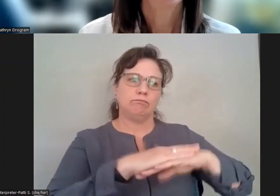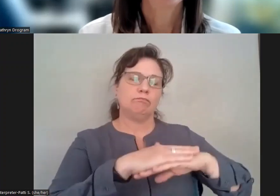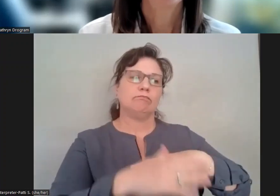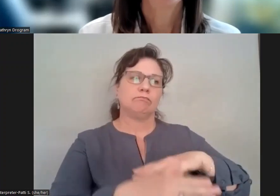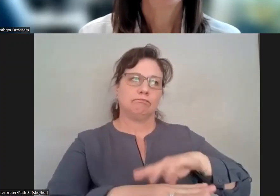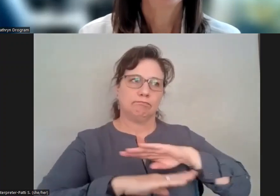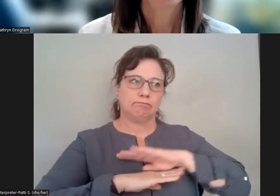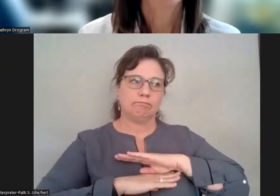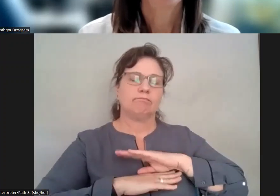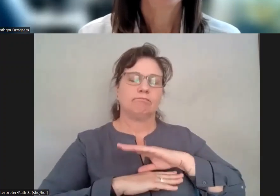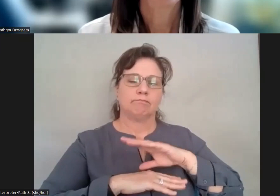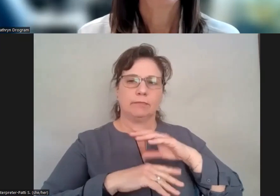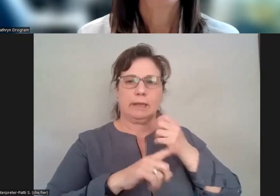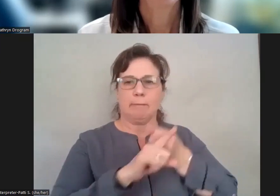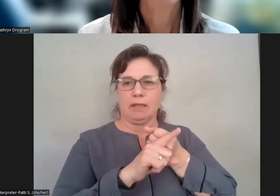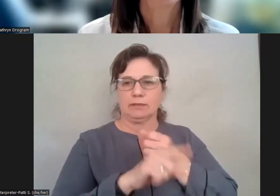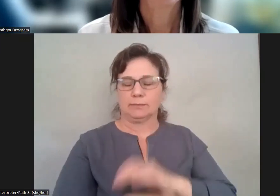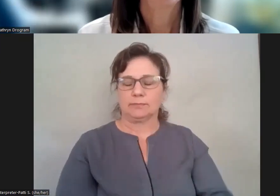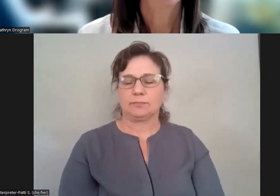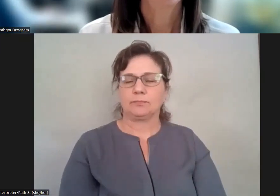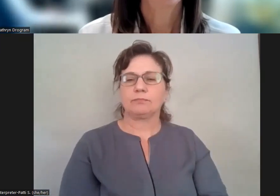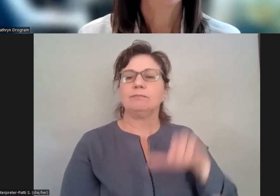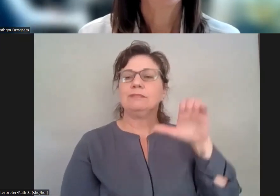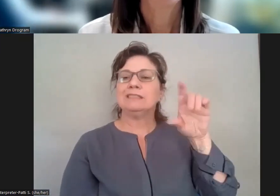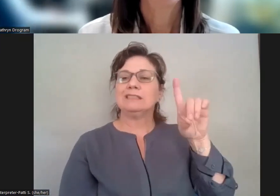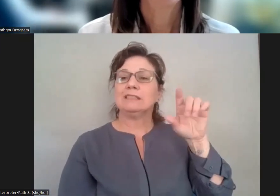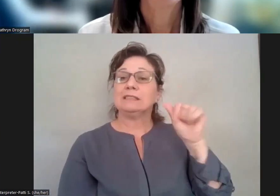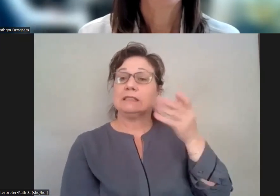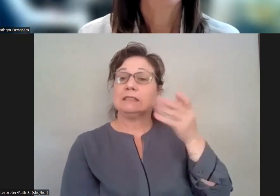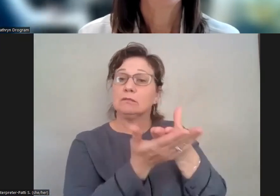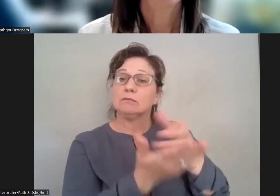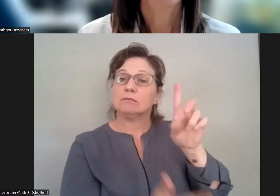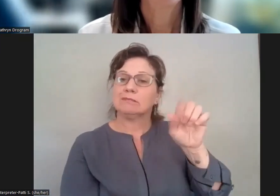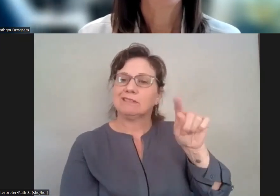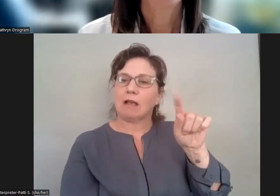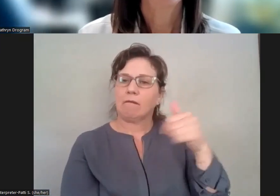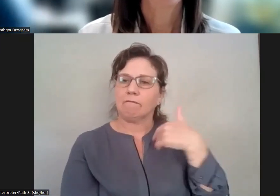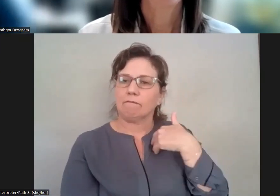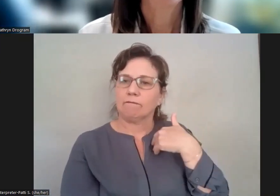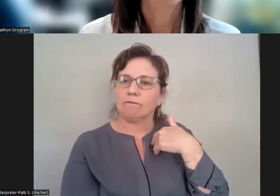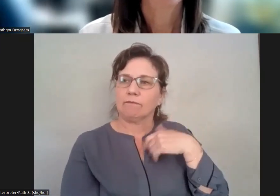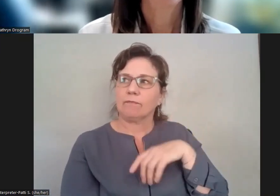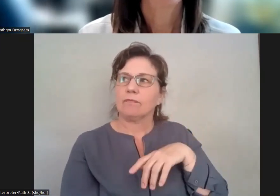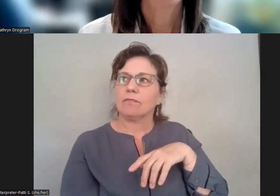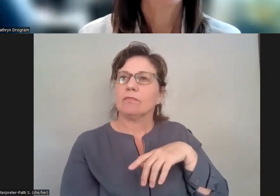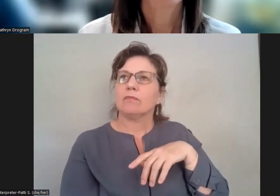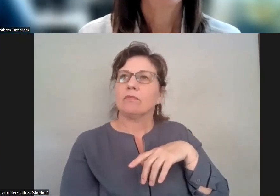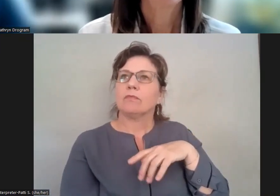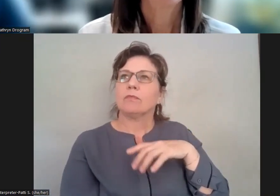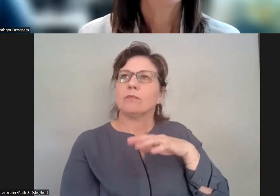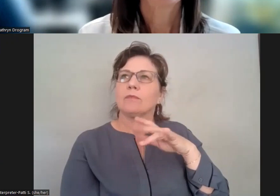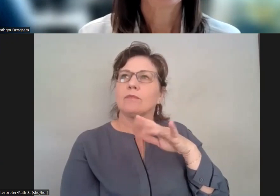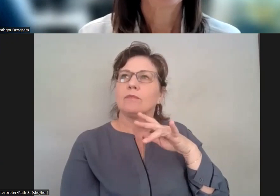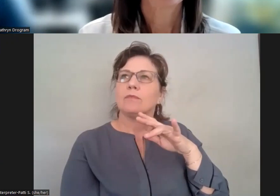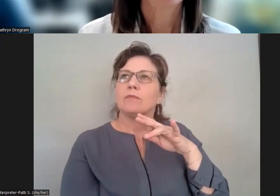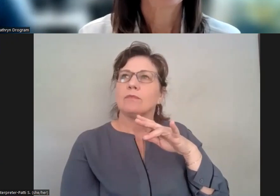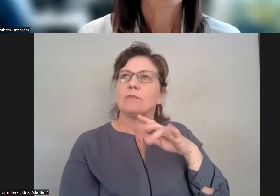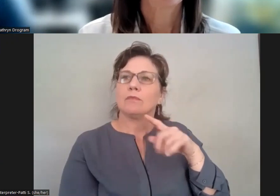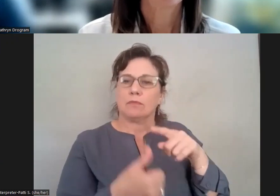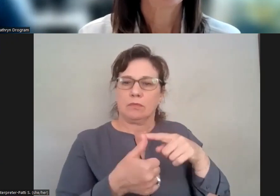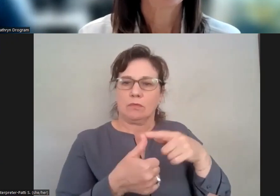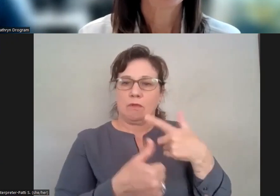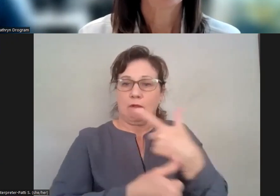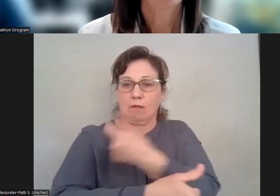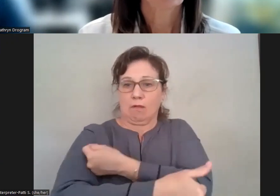Yep. Okay. And as the CDC data shows, the rate for the first shot is not